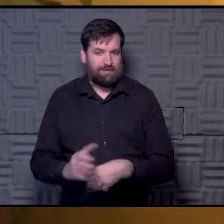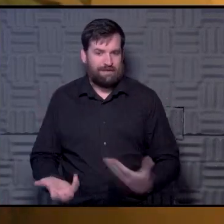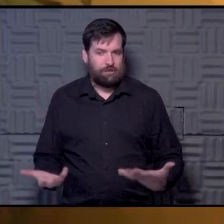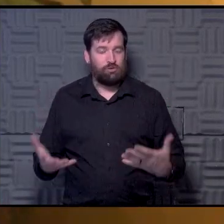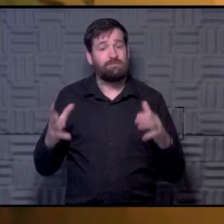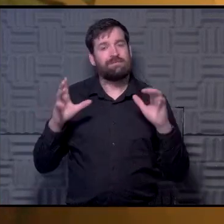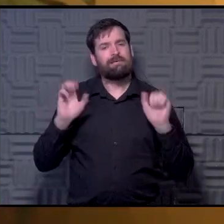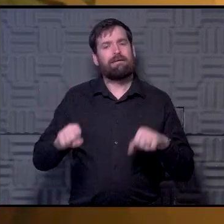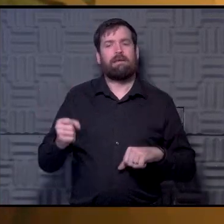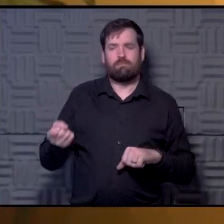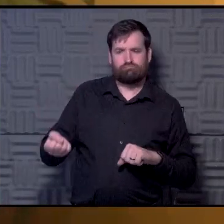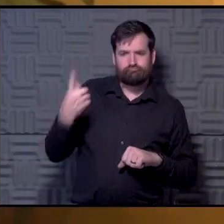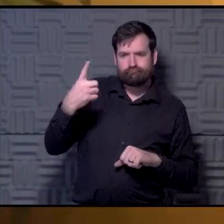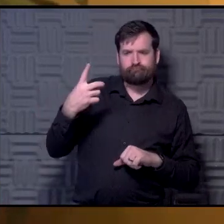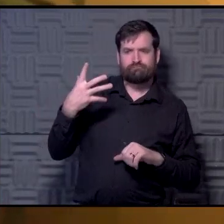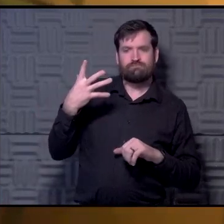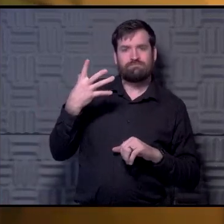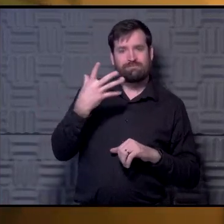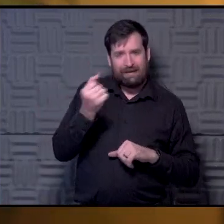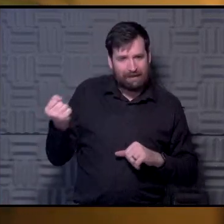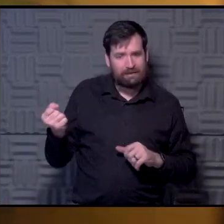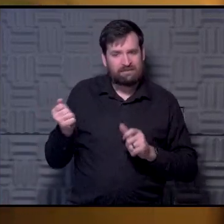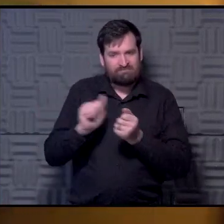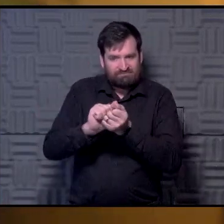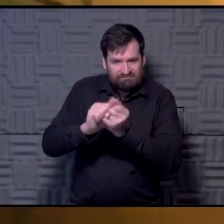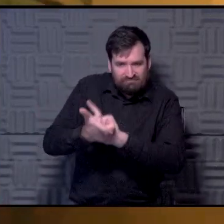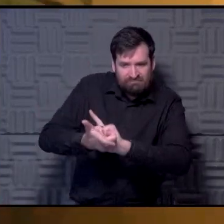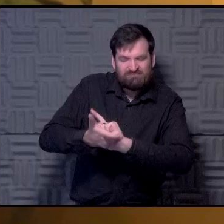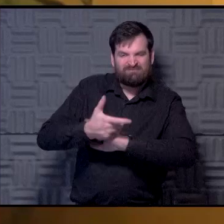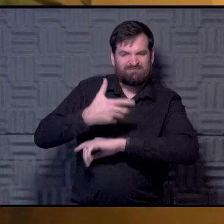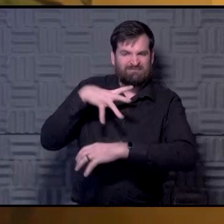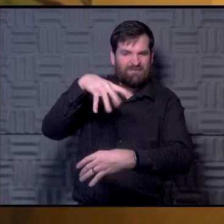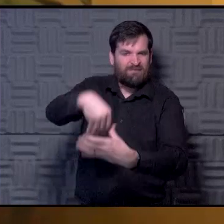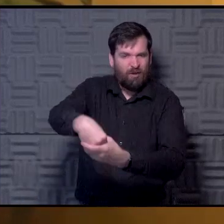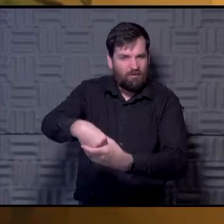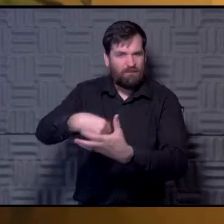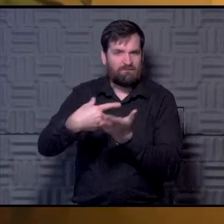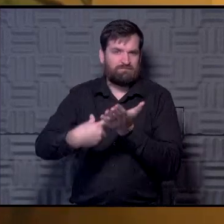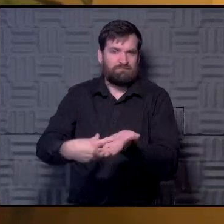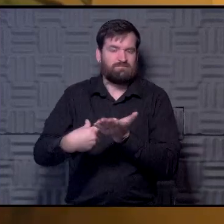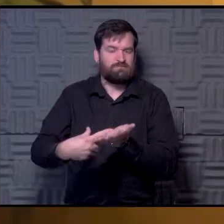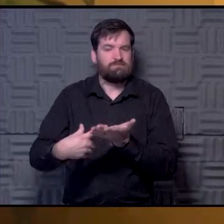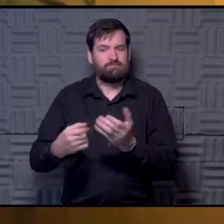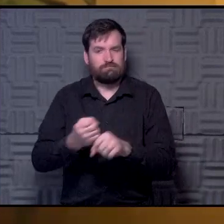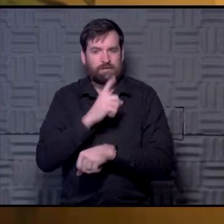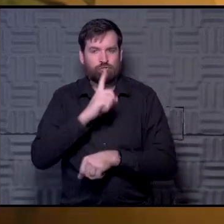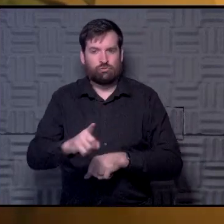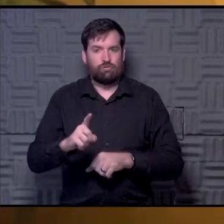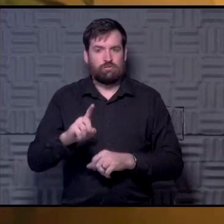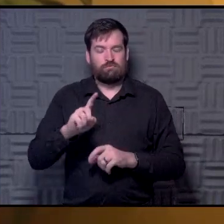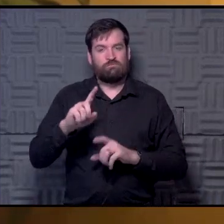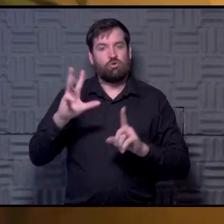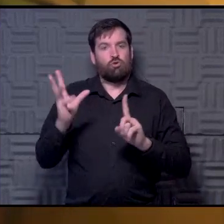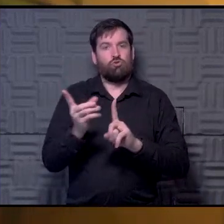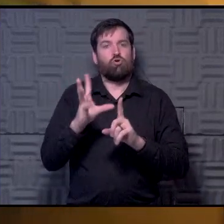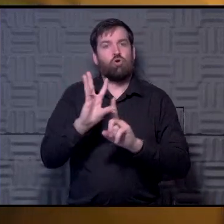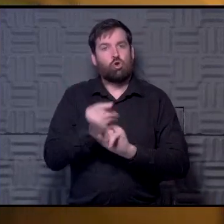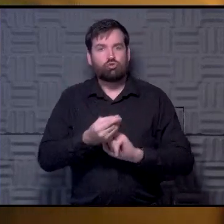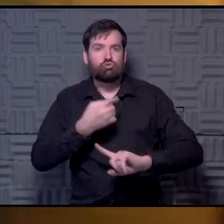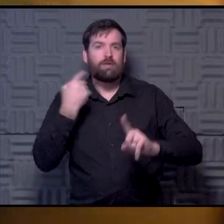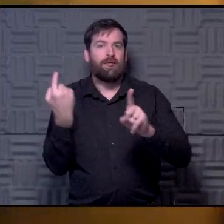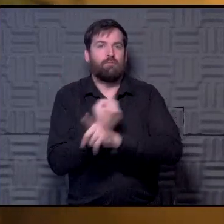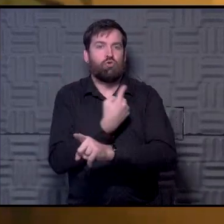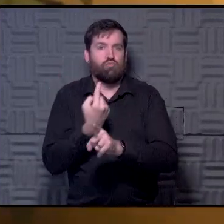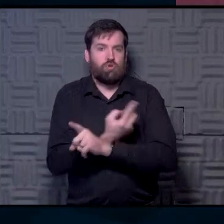can understand and translate and be at the table to ensure that a lens that is culturally appropriate is being